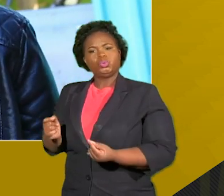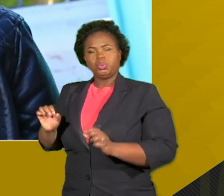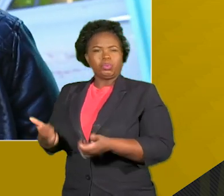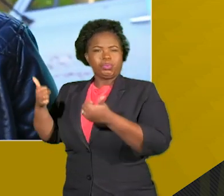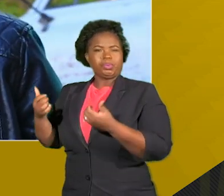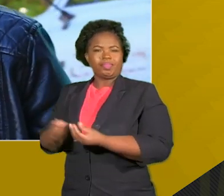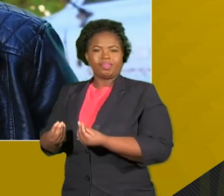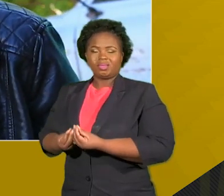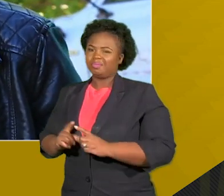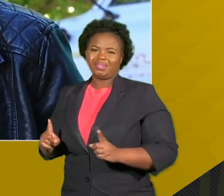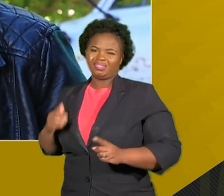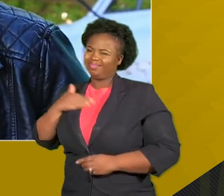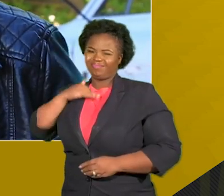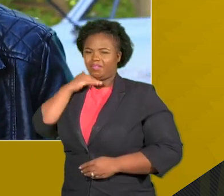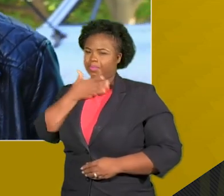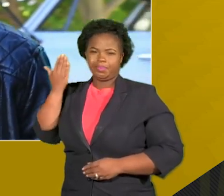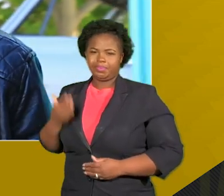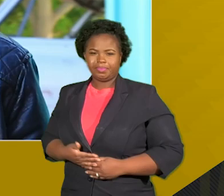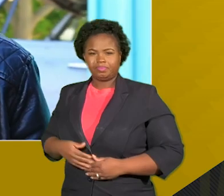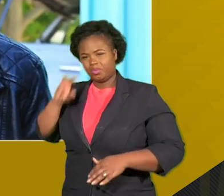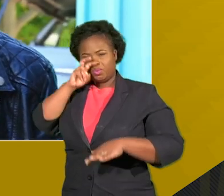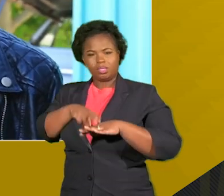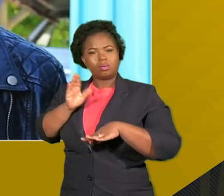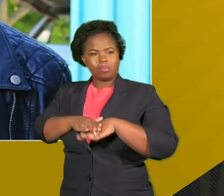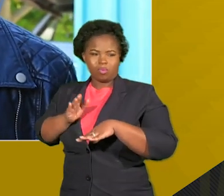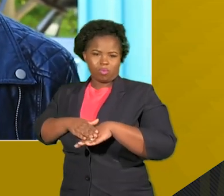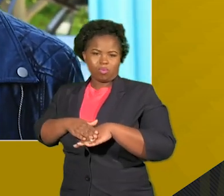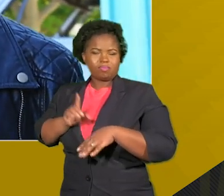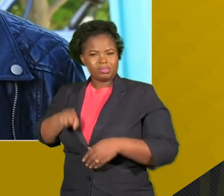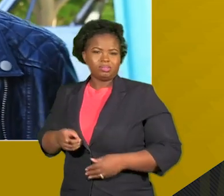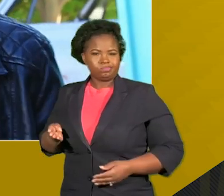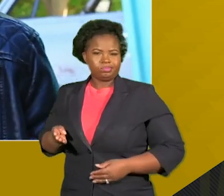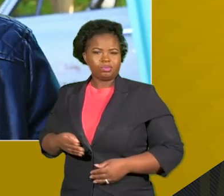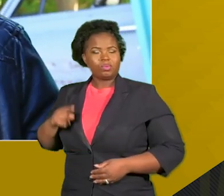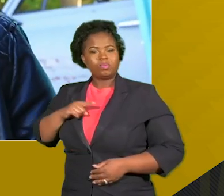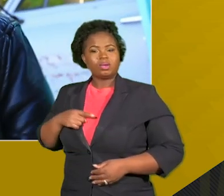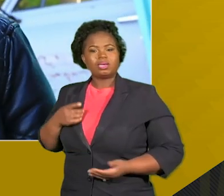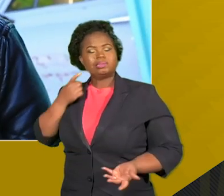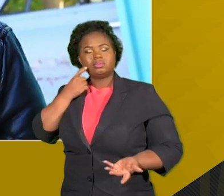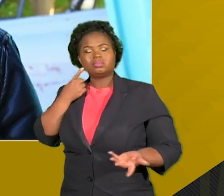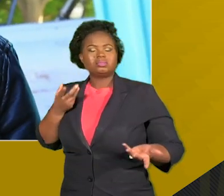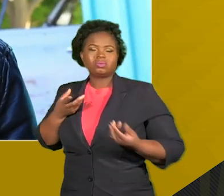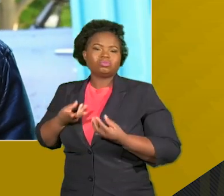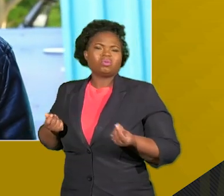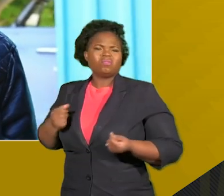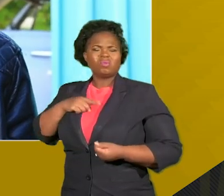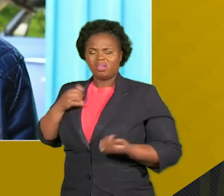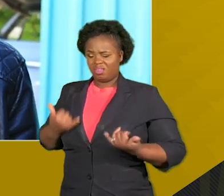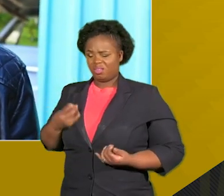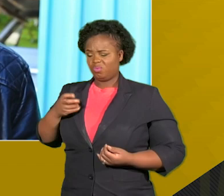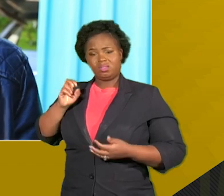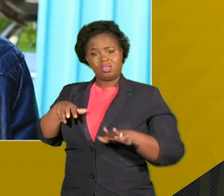then, you know, it's not enough. I think we need more out there so that we can just combat. I mean, it's